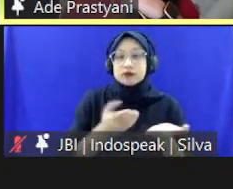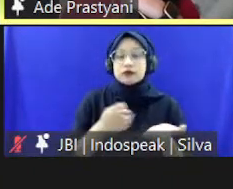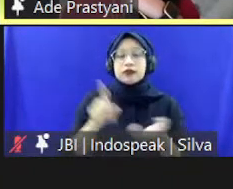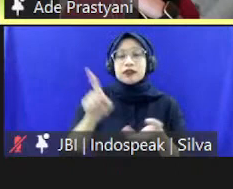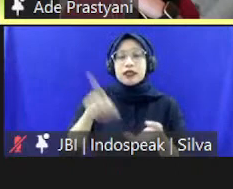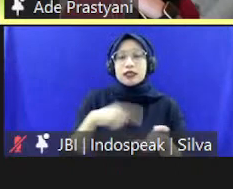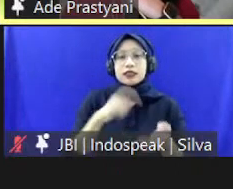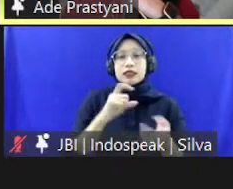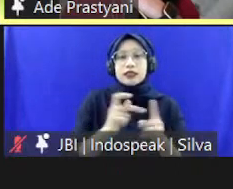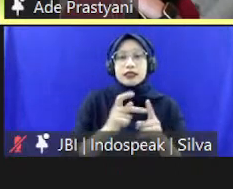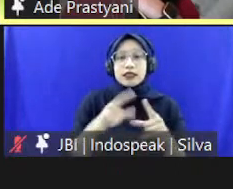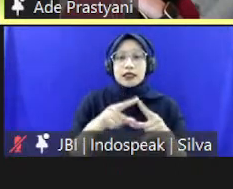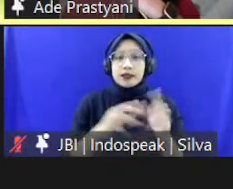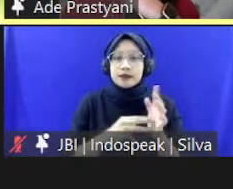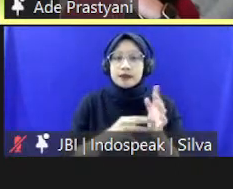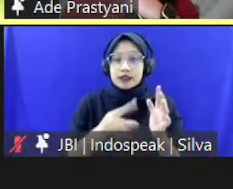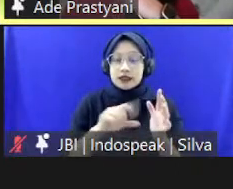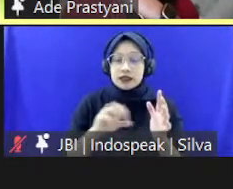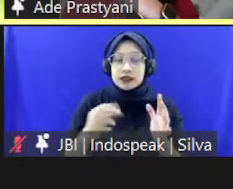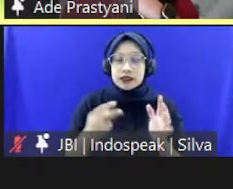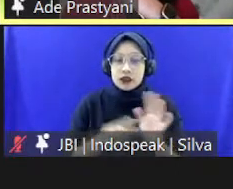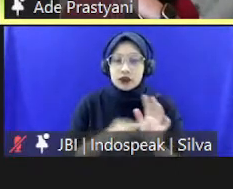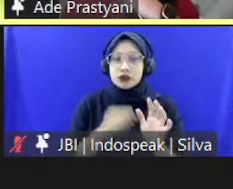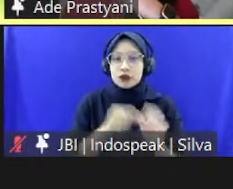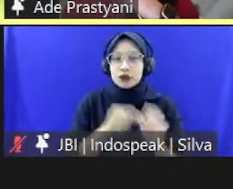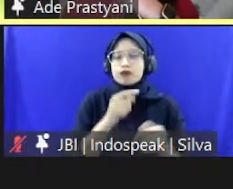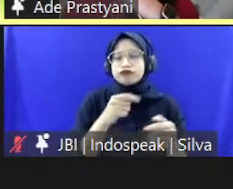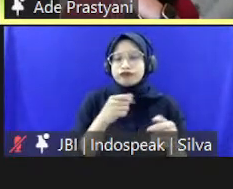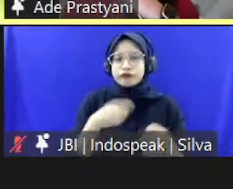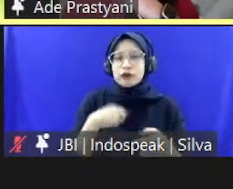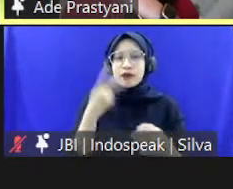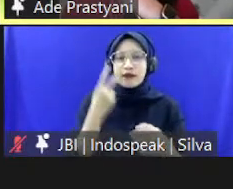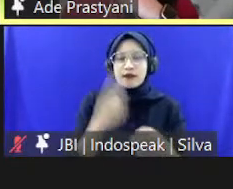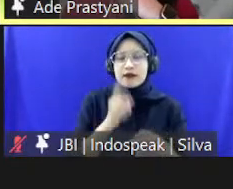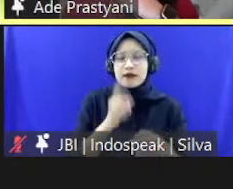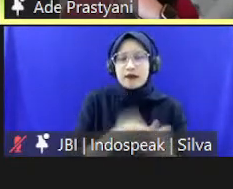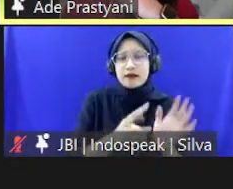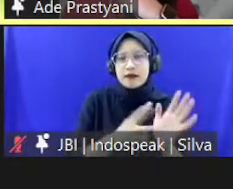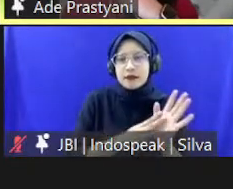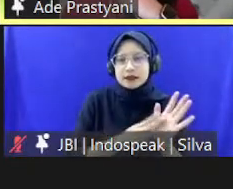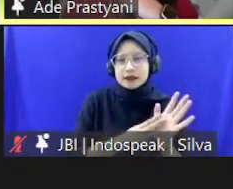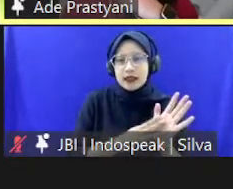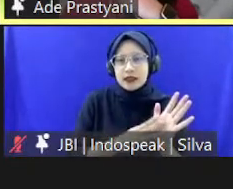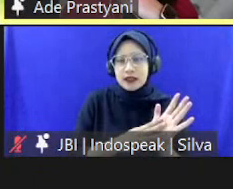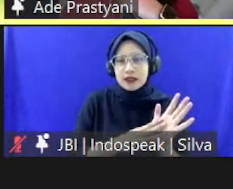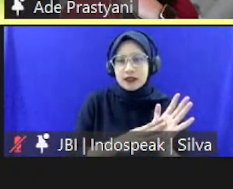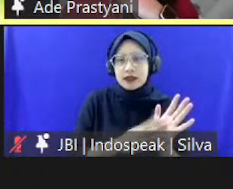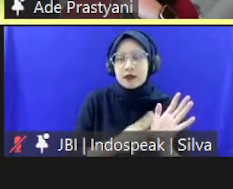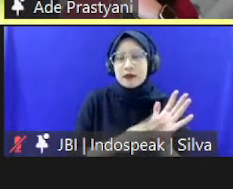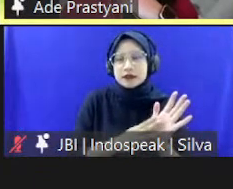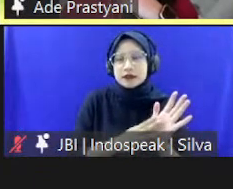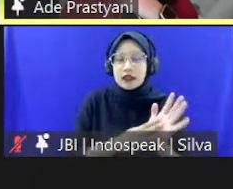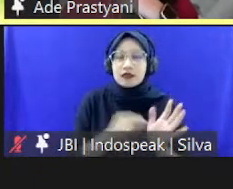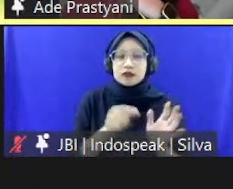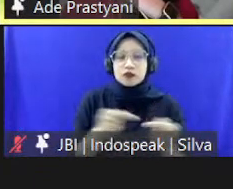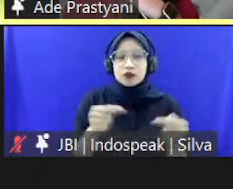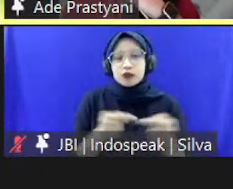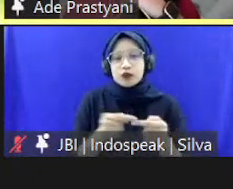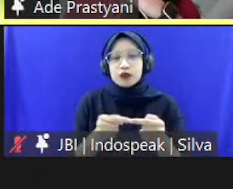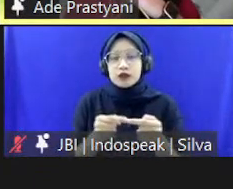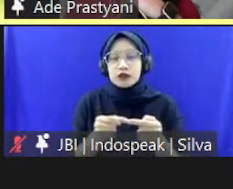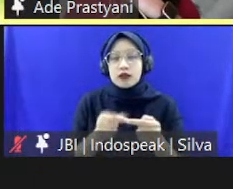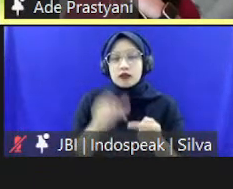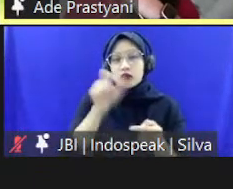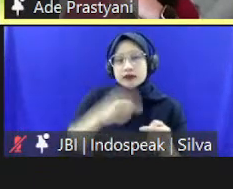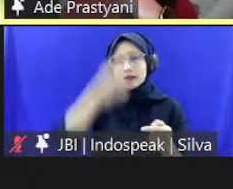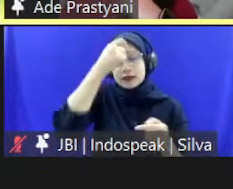structural problems in addition to the social and cultural needs that the patients and family have. And this is a